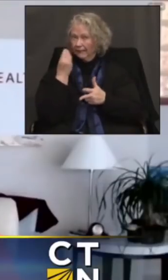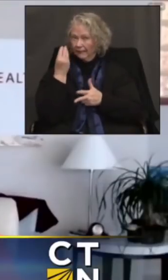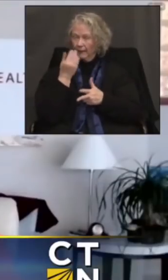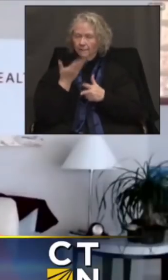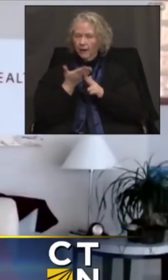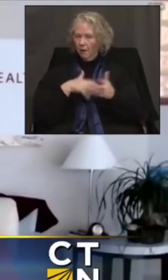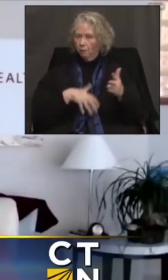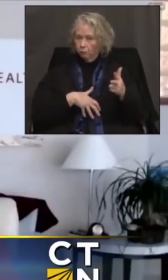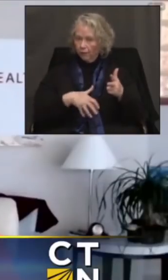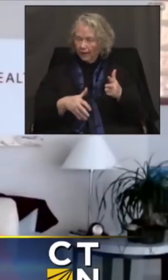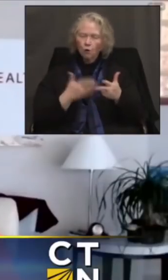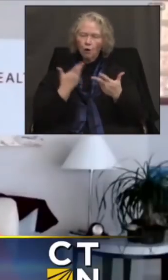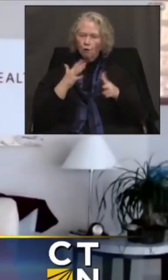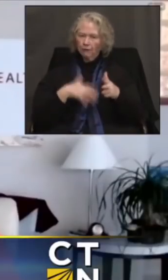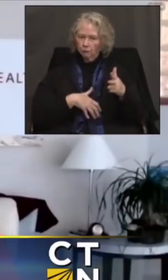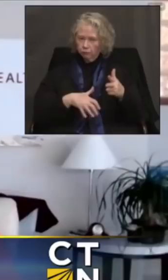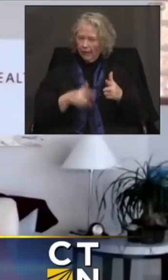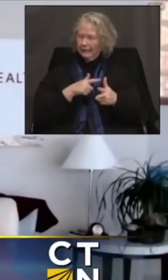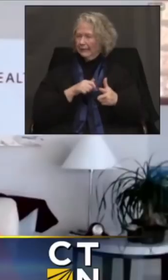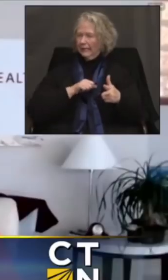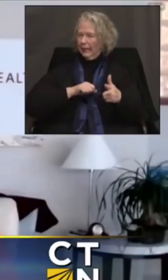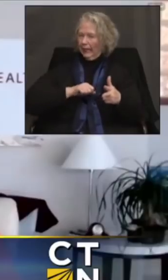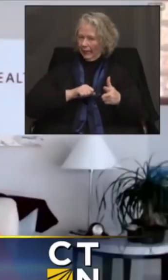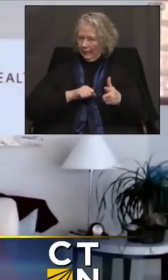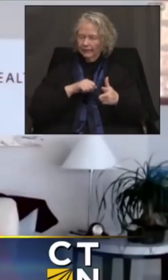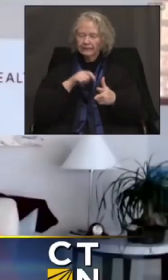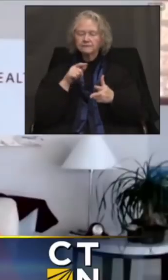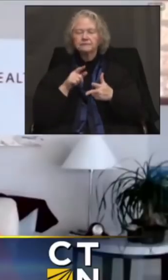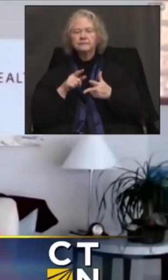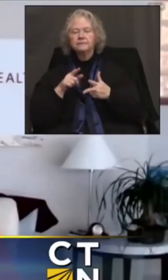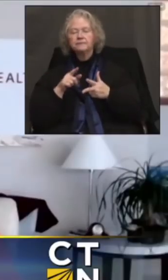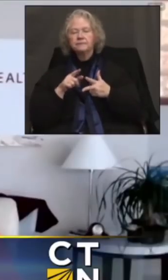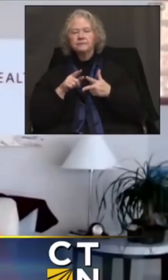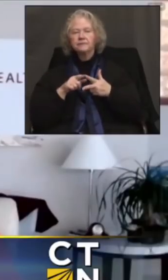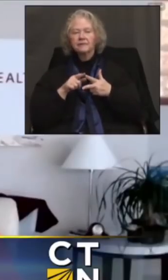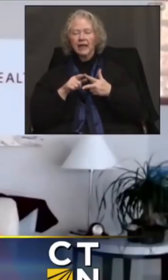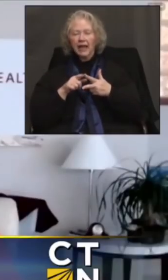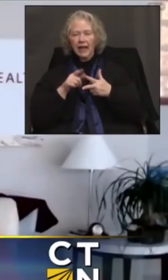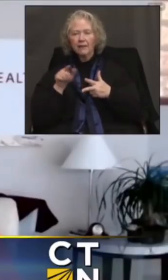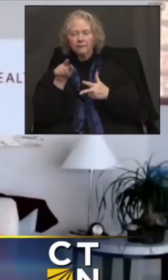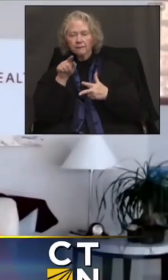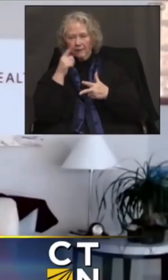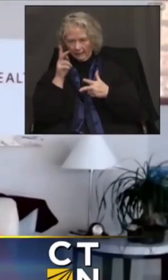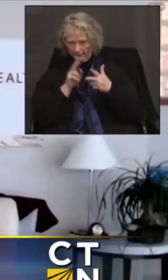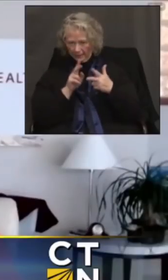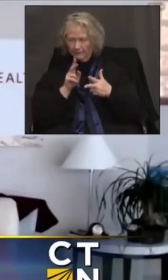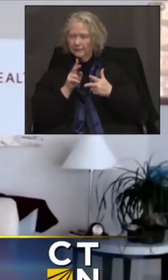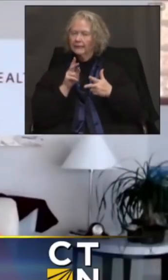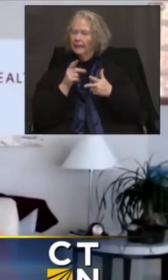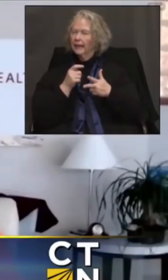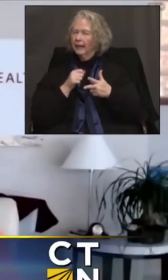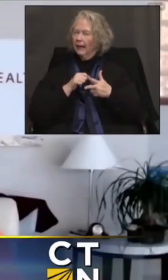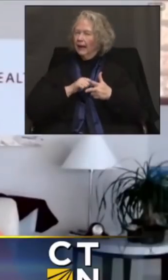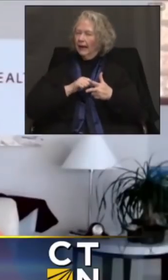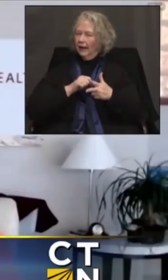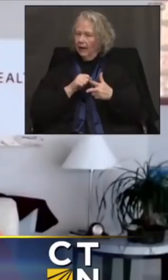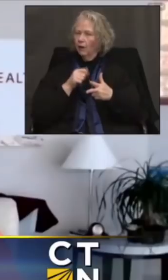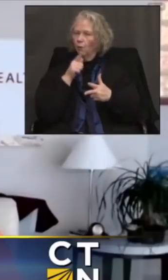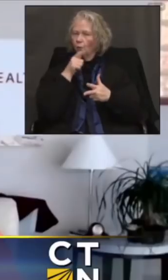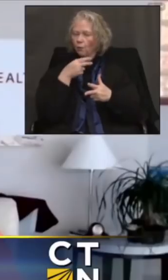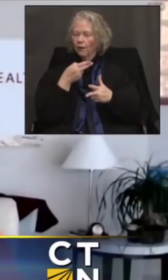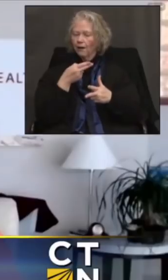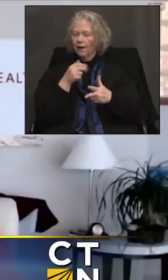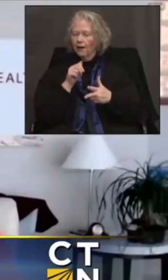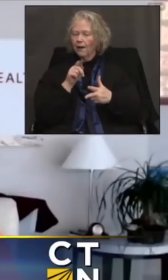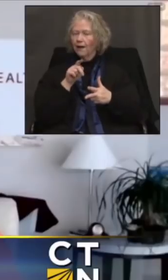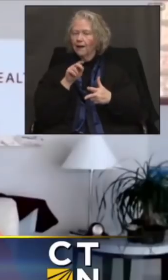pregnant or is pregnant. And we do see that in the Black population and some of our Haitian employees